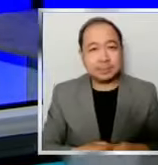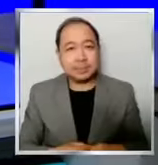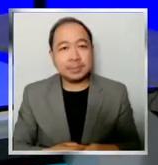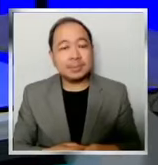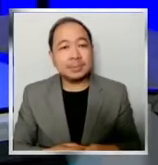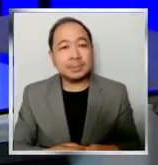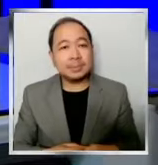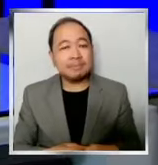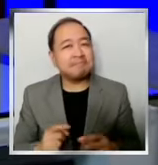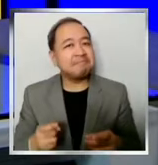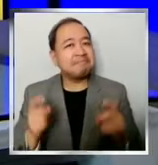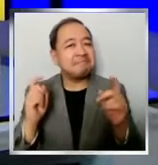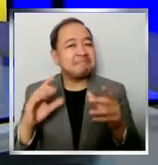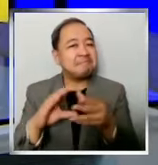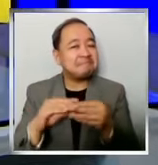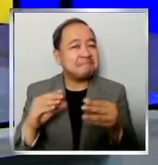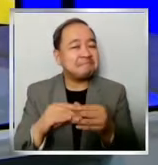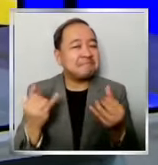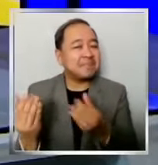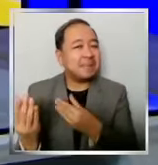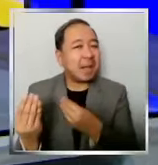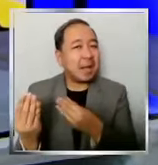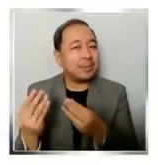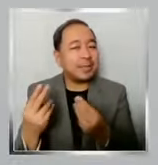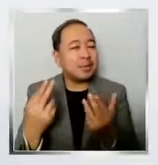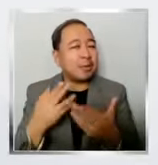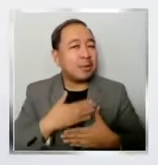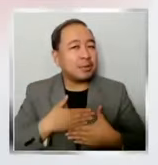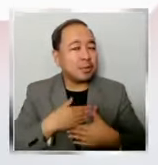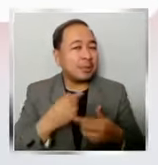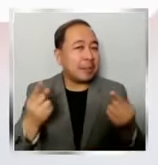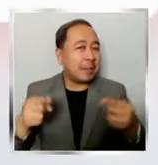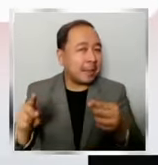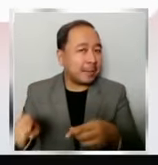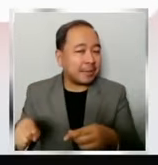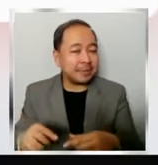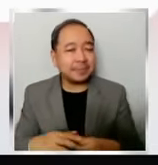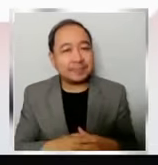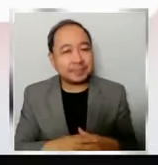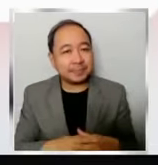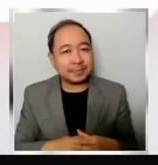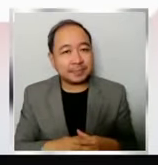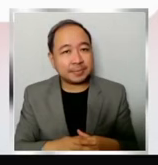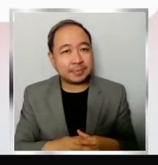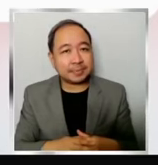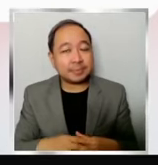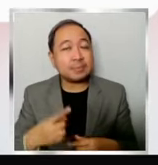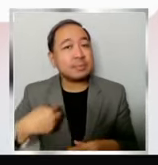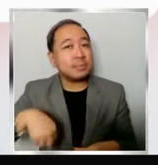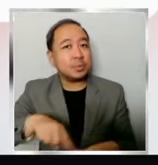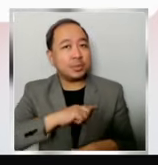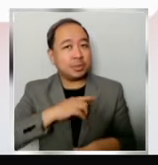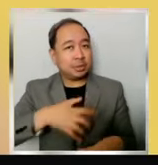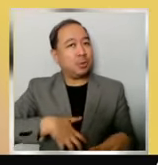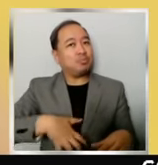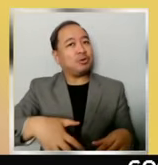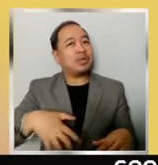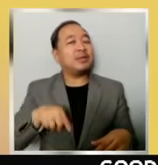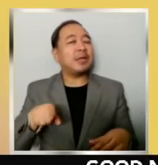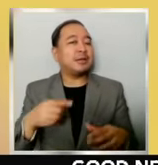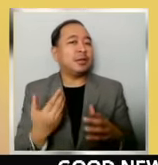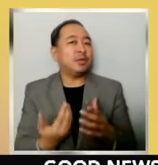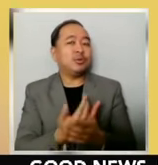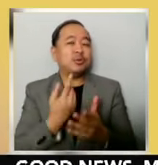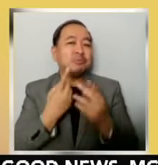Mabilis na chikahan tayo para updated sa showbiz happenings. We are pregnant! Yan ang panibagong milestone